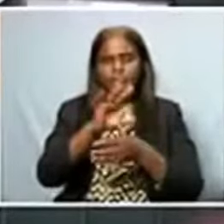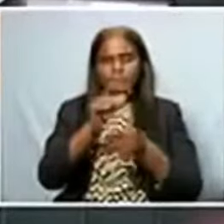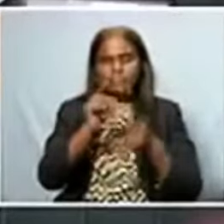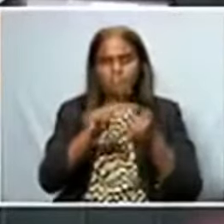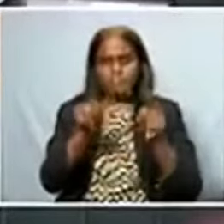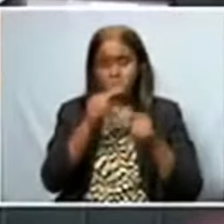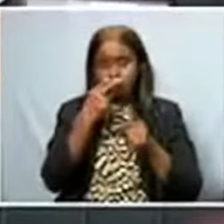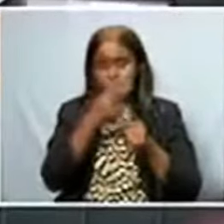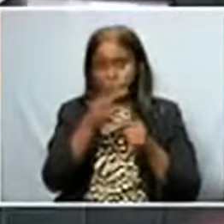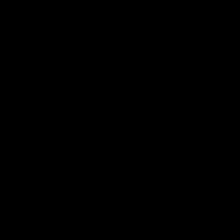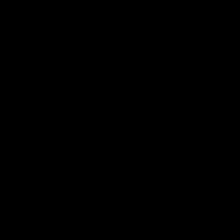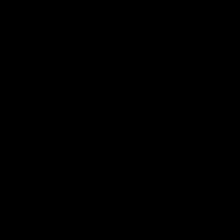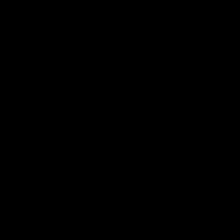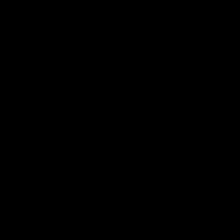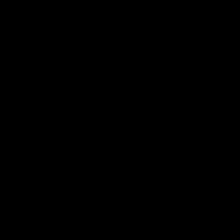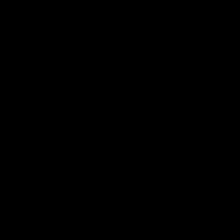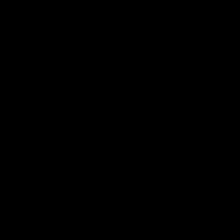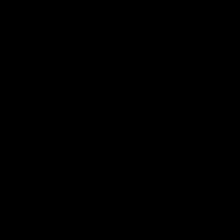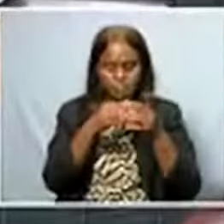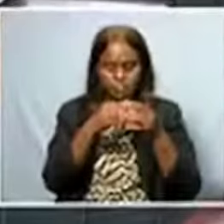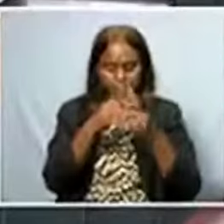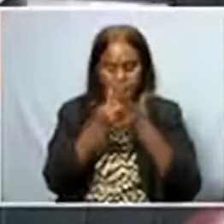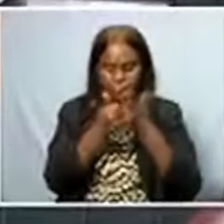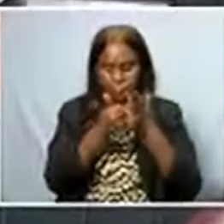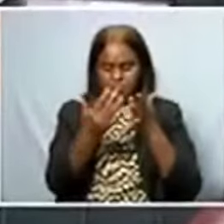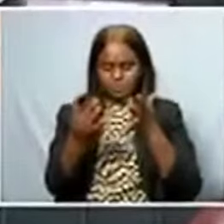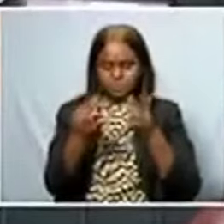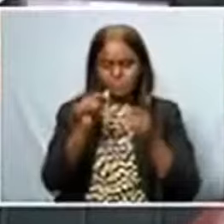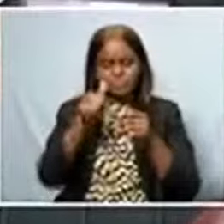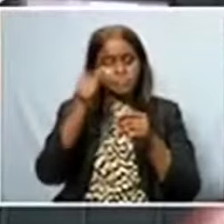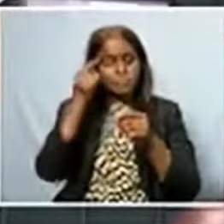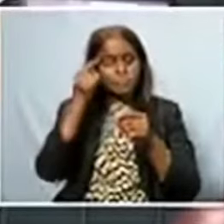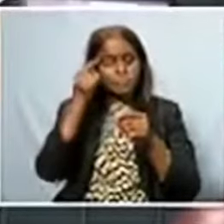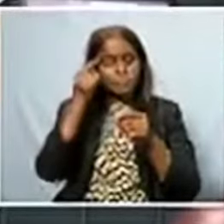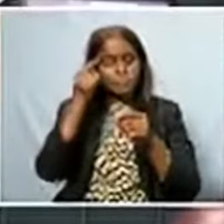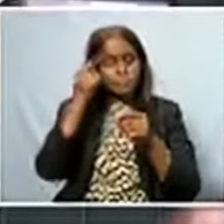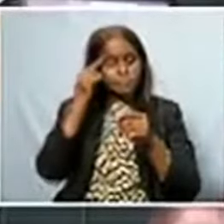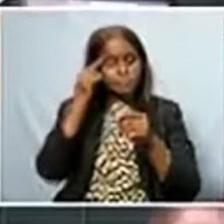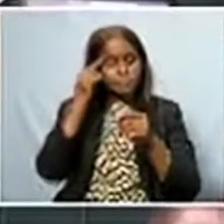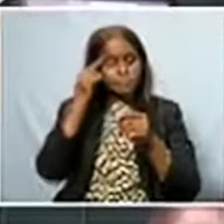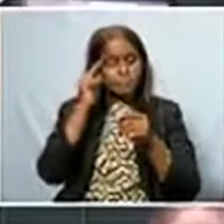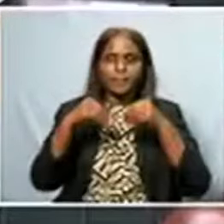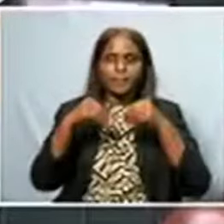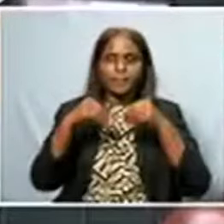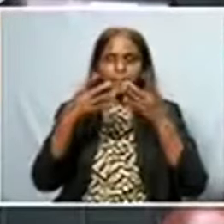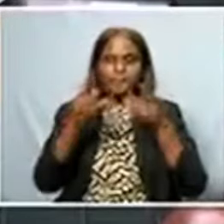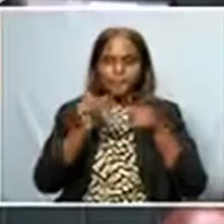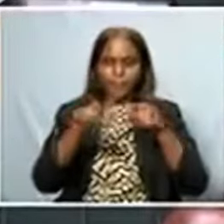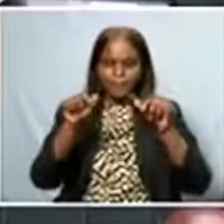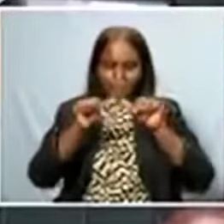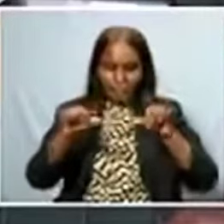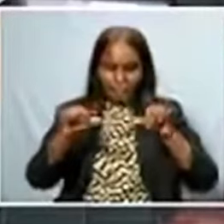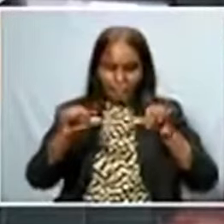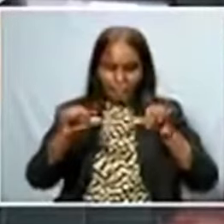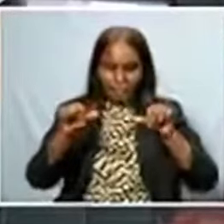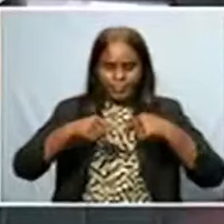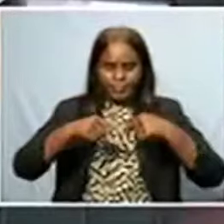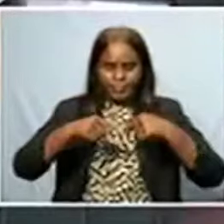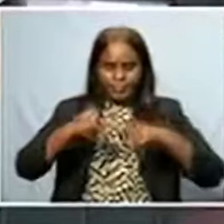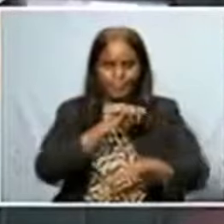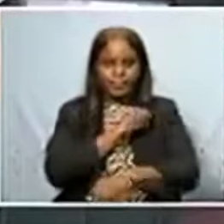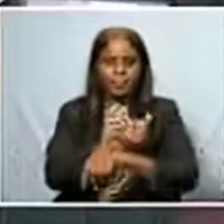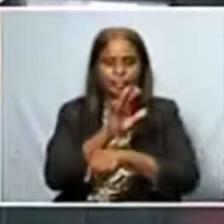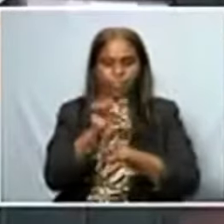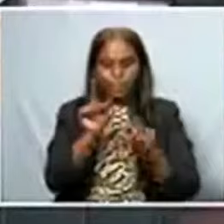when you look at delinquency and all those other things, you think that more to the audit of local